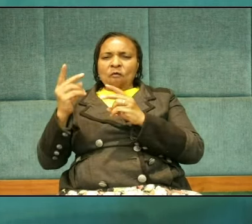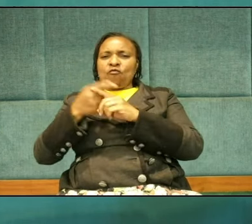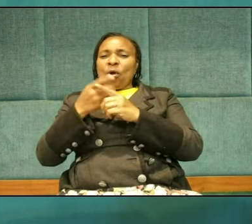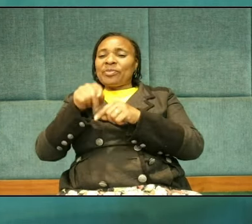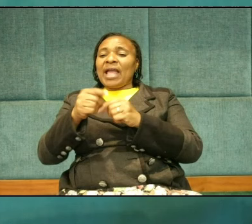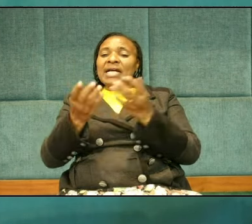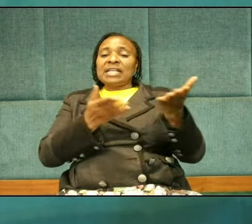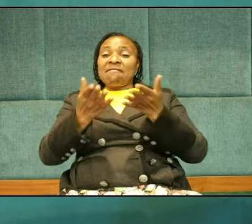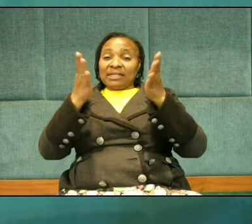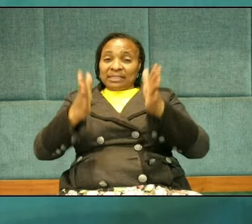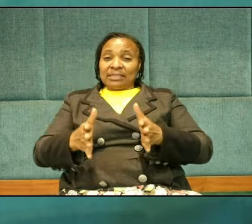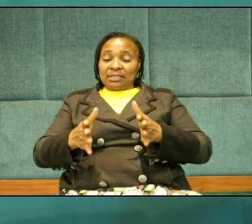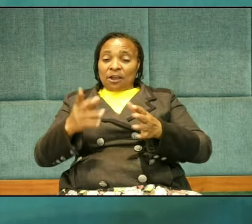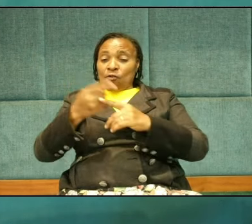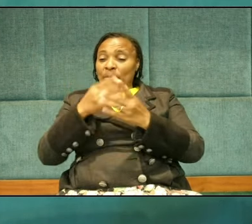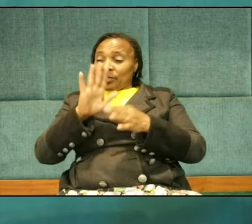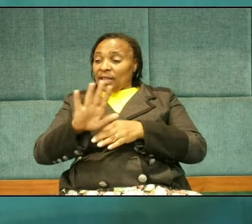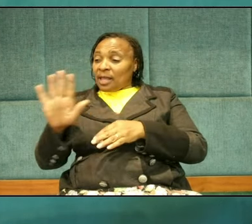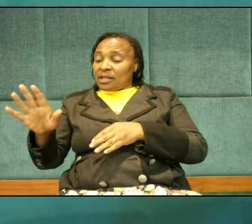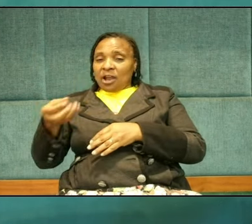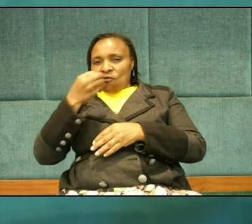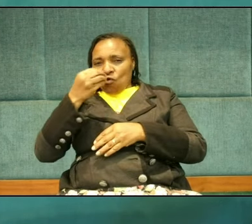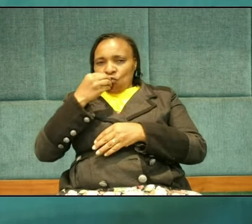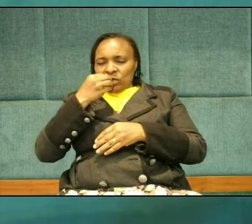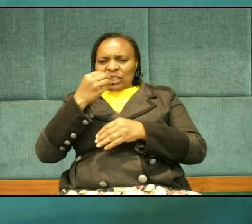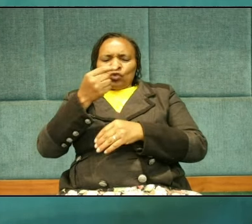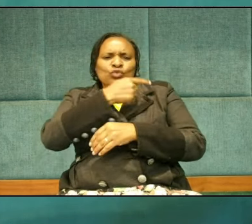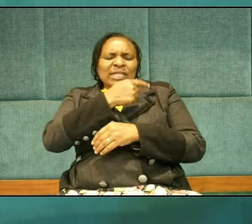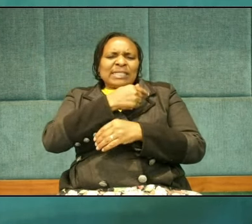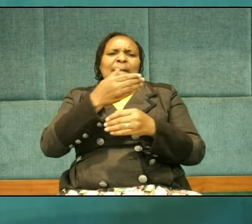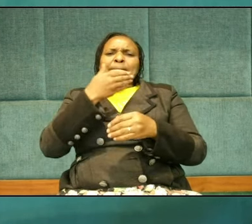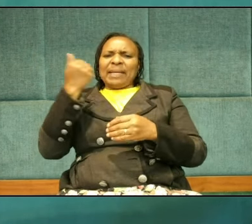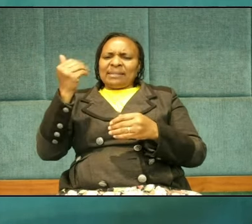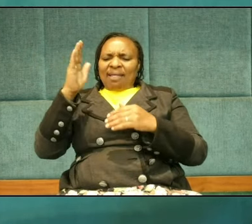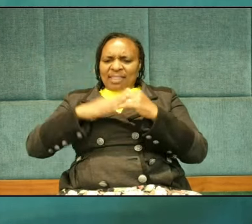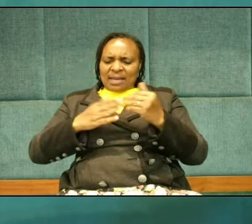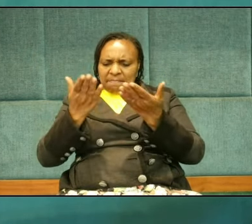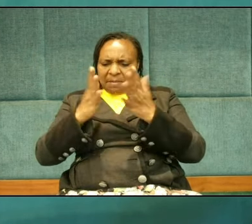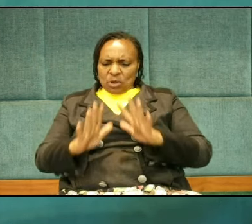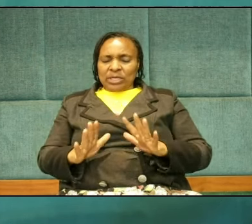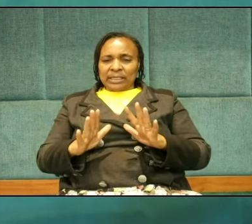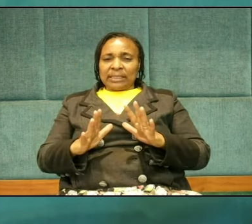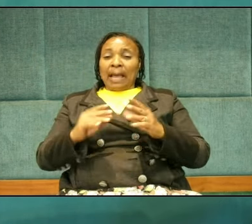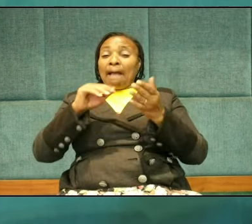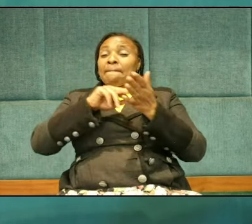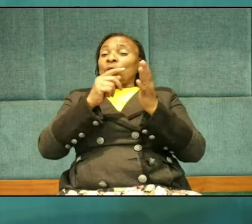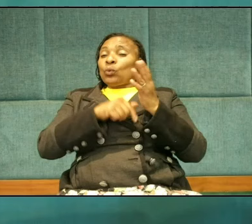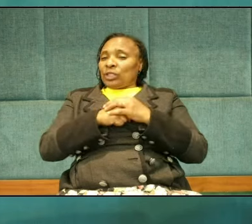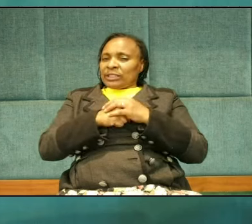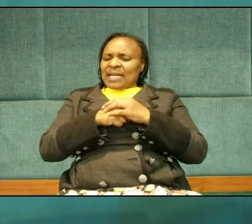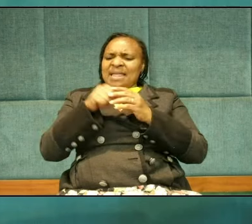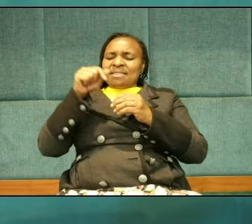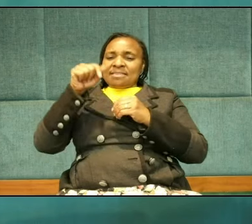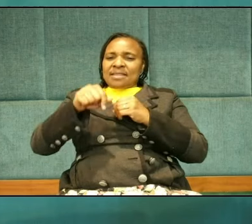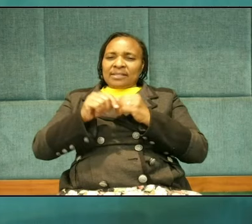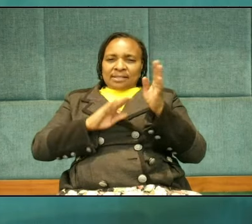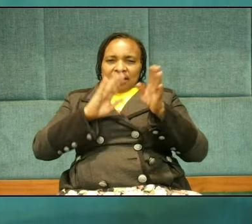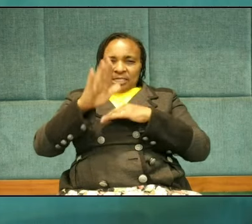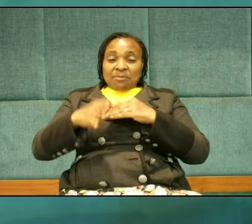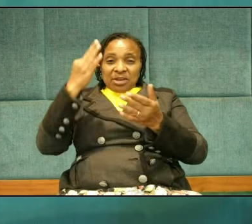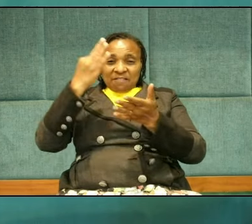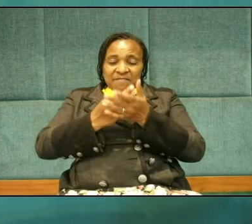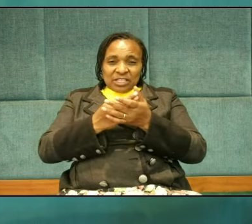it is seen that they were treated even better than many Babylonians. This means that their step in